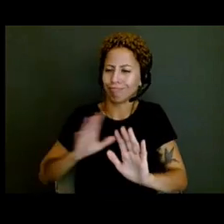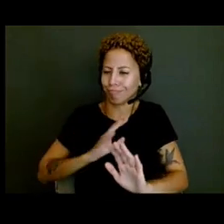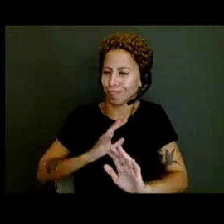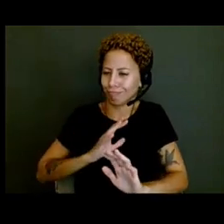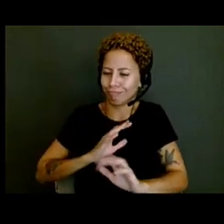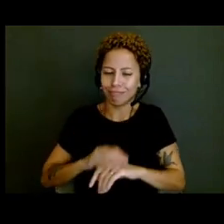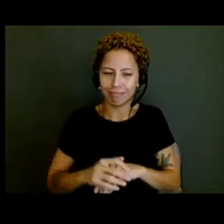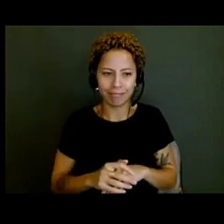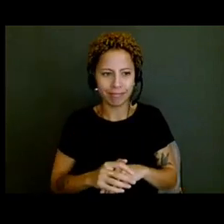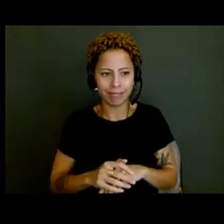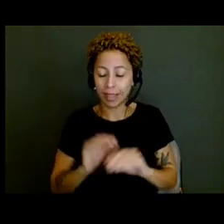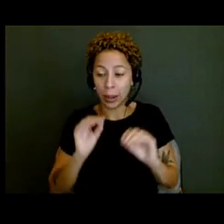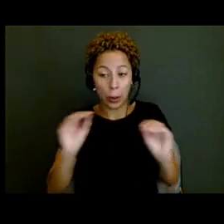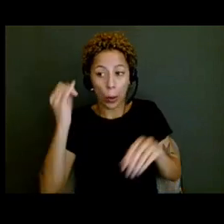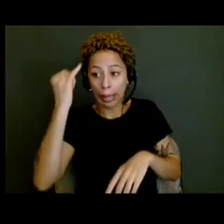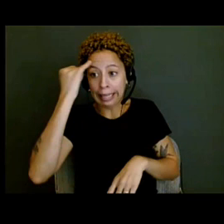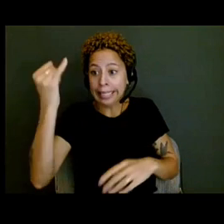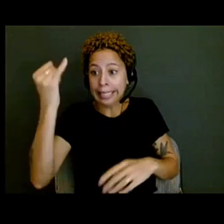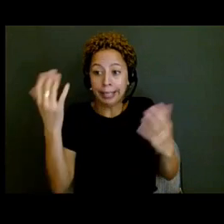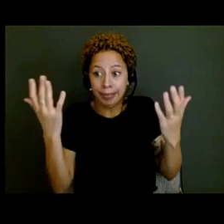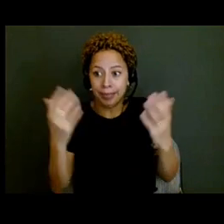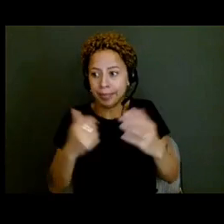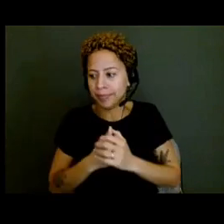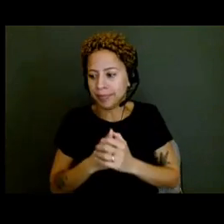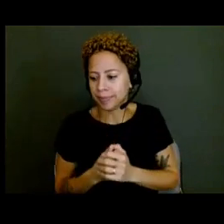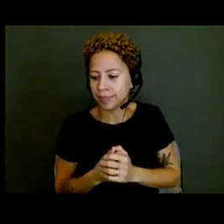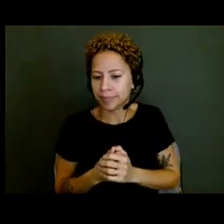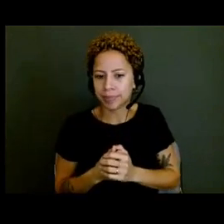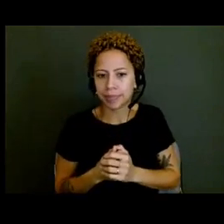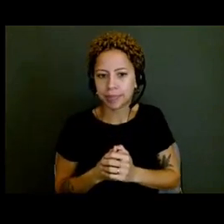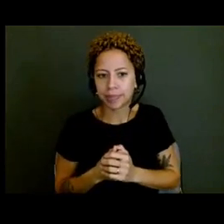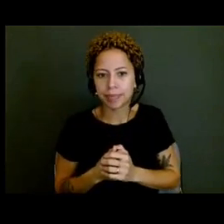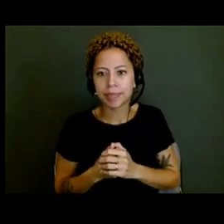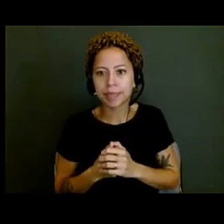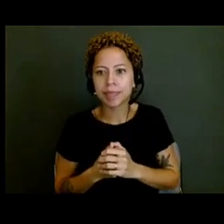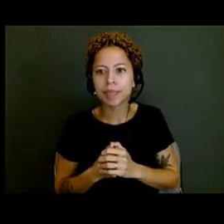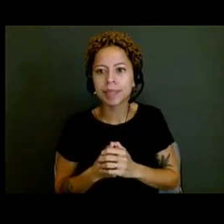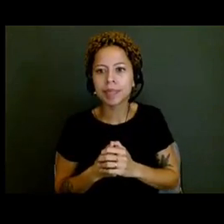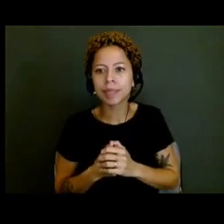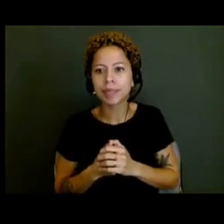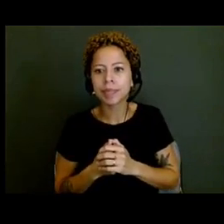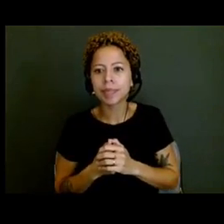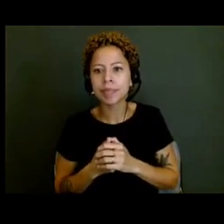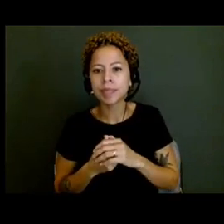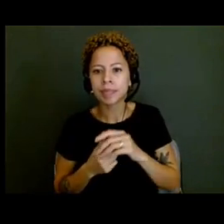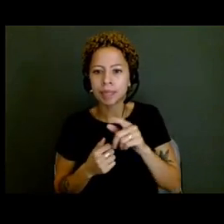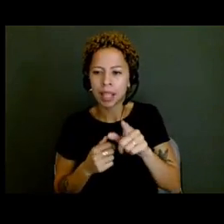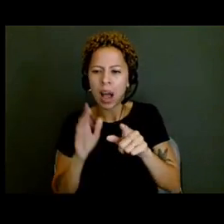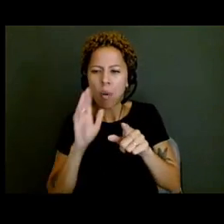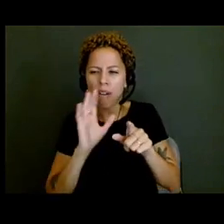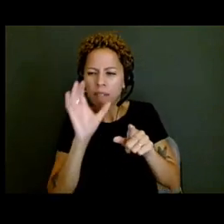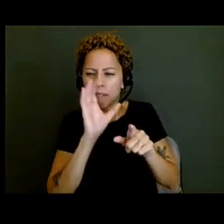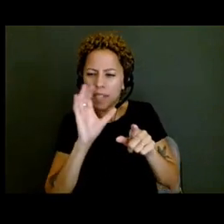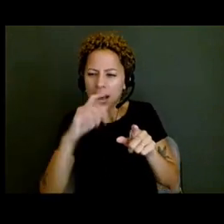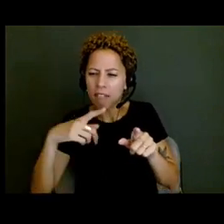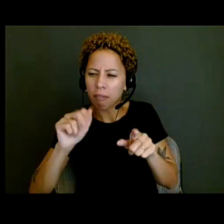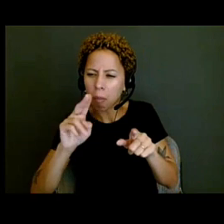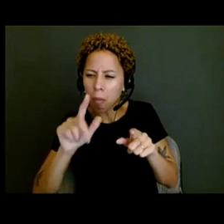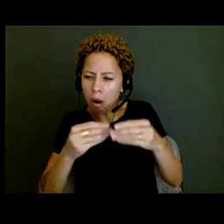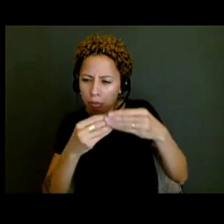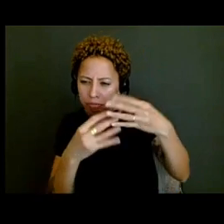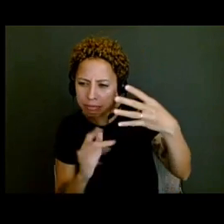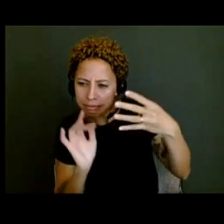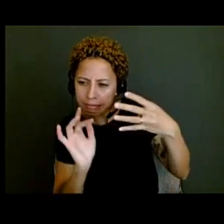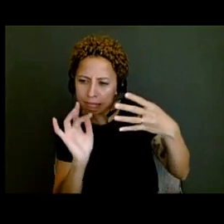idea. Oh, I'm just going to find you in the list and spotlight you again. Although